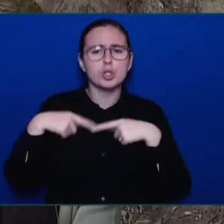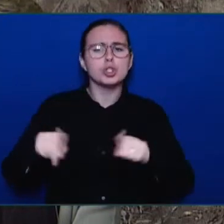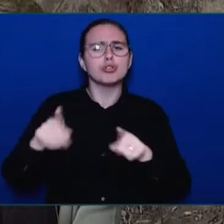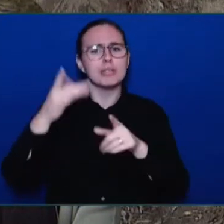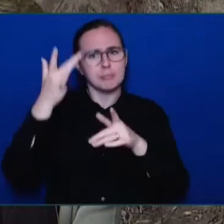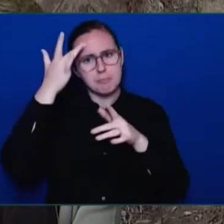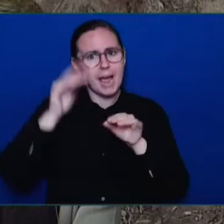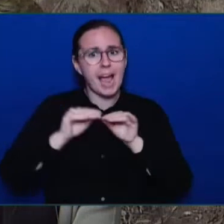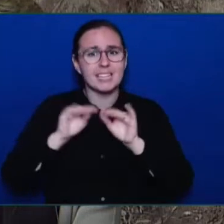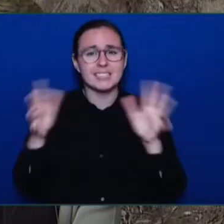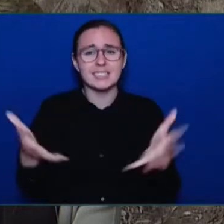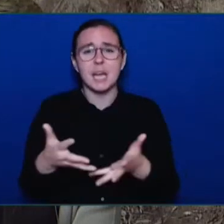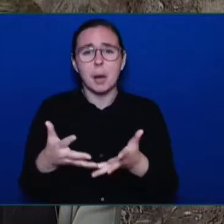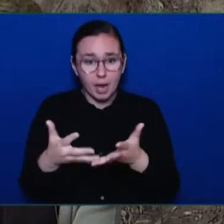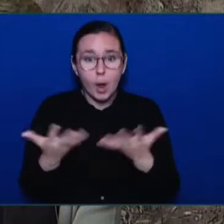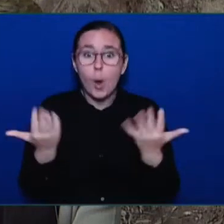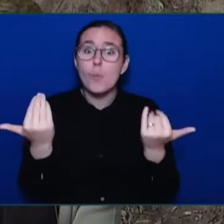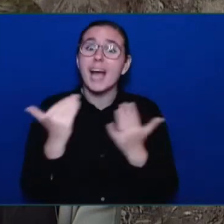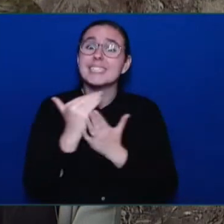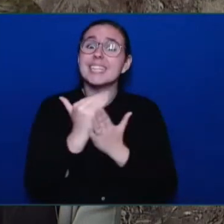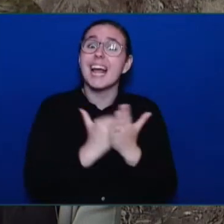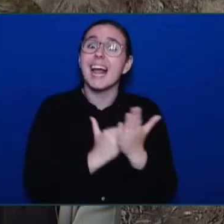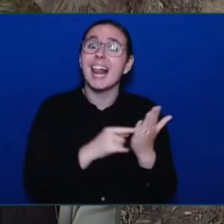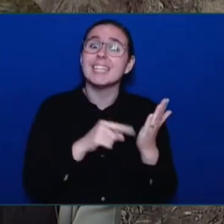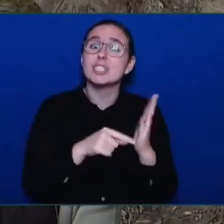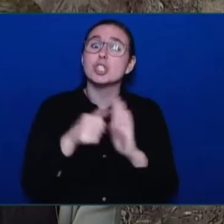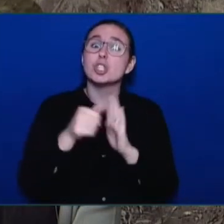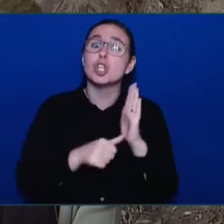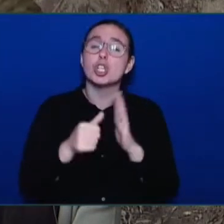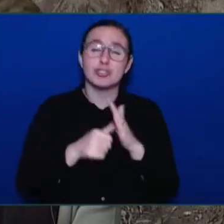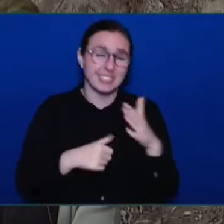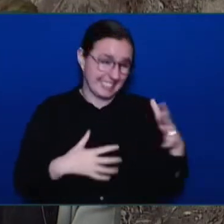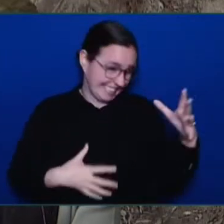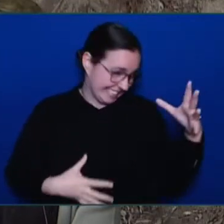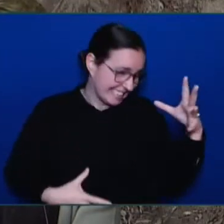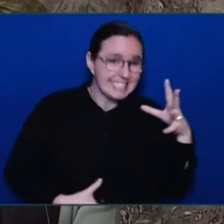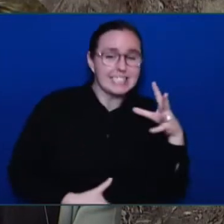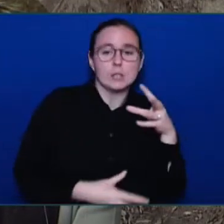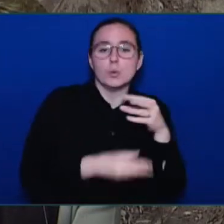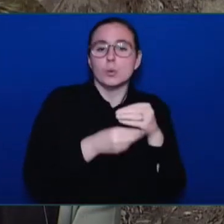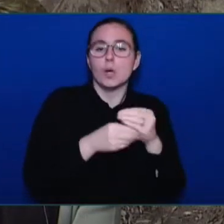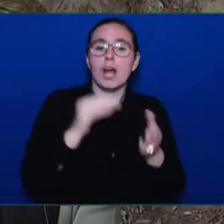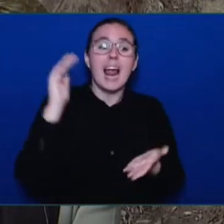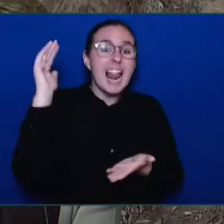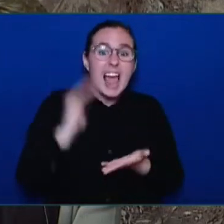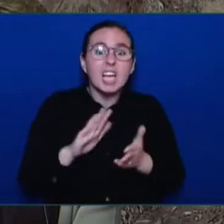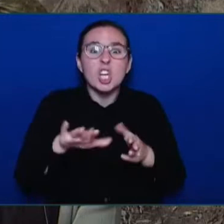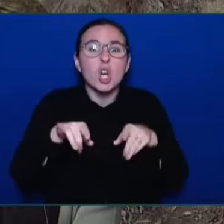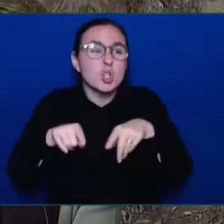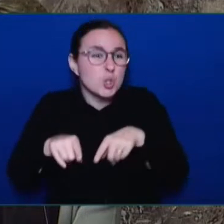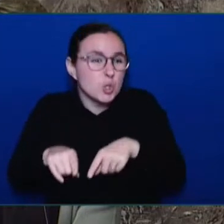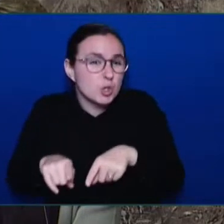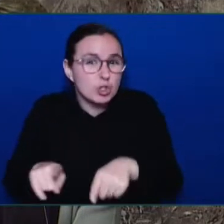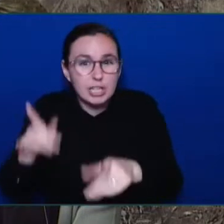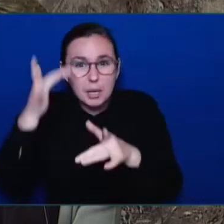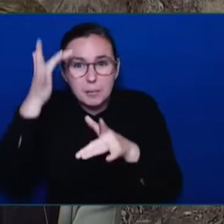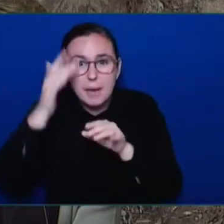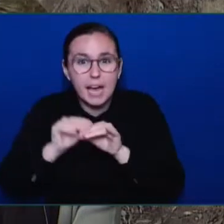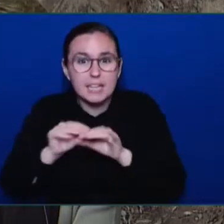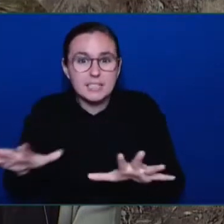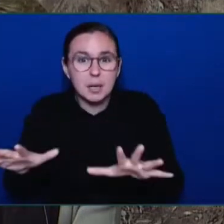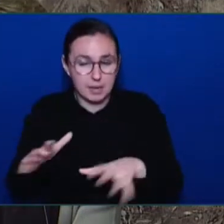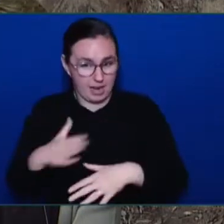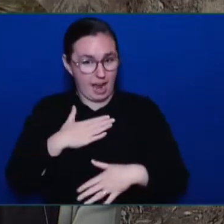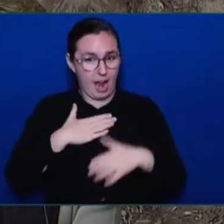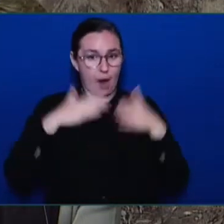Honourable Speaker. I think, Honourable Speaker, our focus is service for patients on the ground, Honourable Speaker.